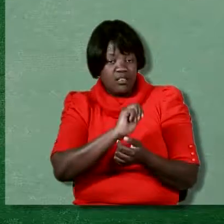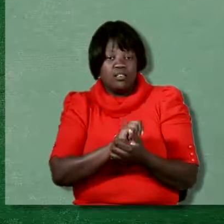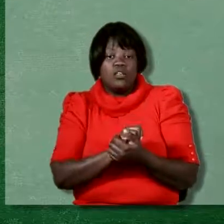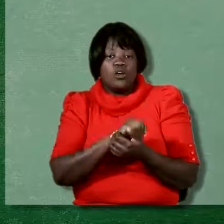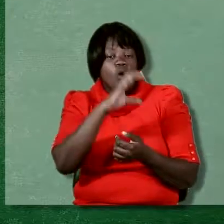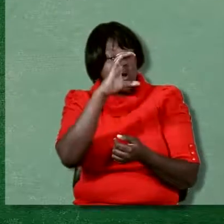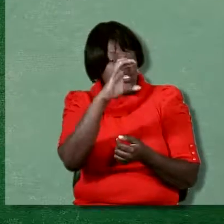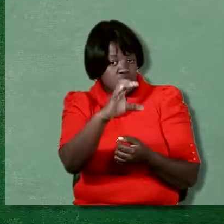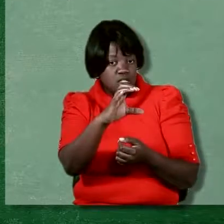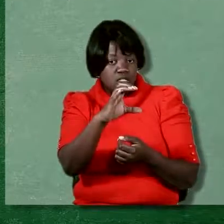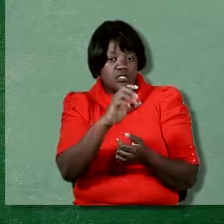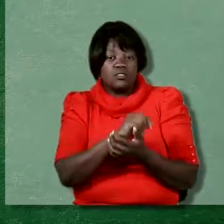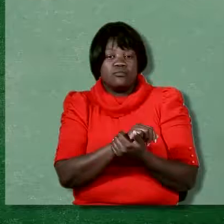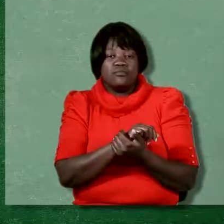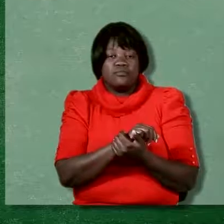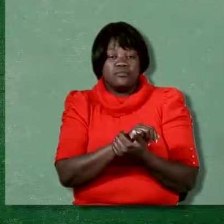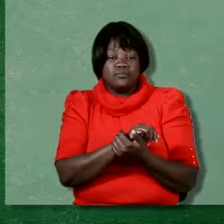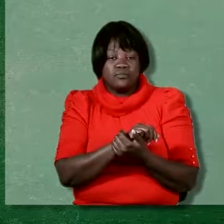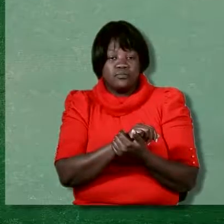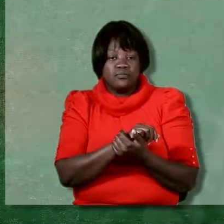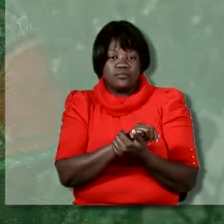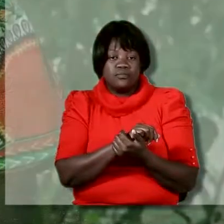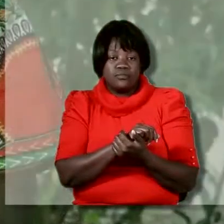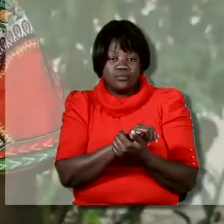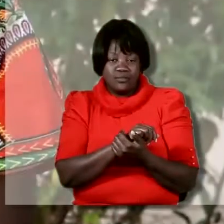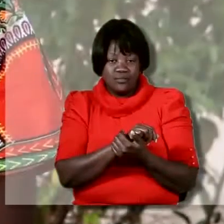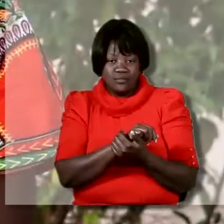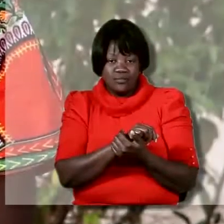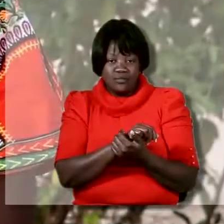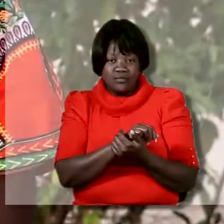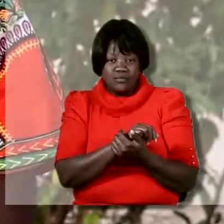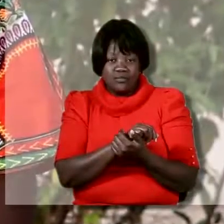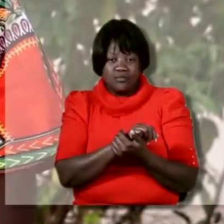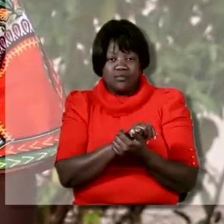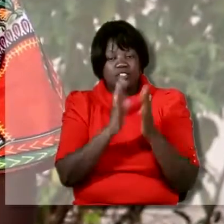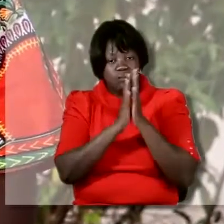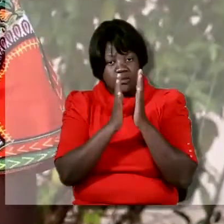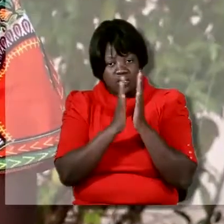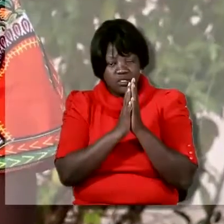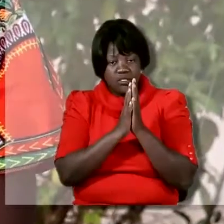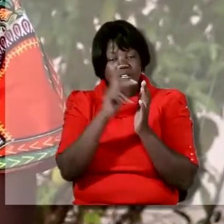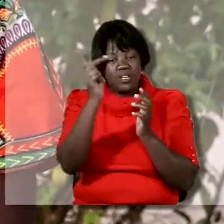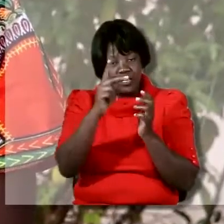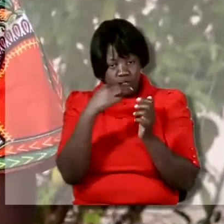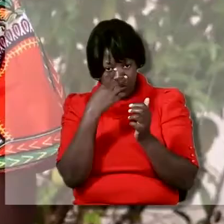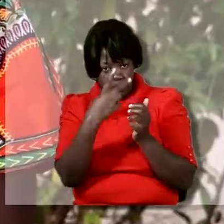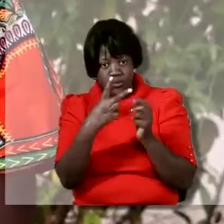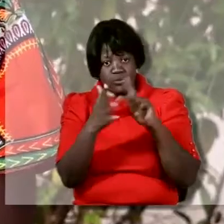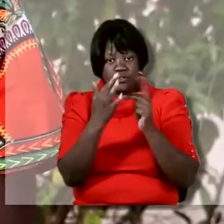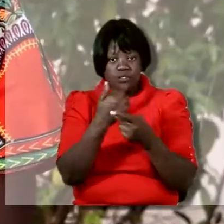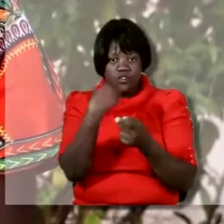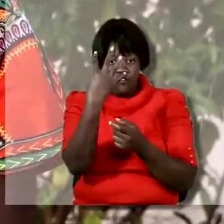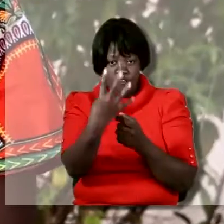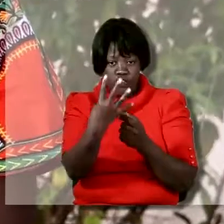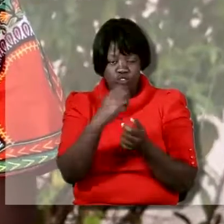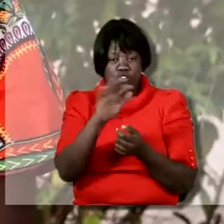would help, or C, you are late, Calvin? We're looking forward to getting your SMS, and please join us next time for Lesson 4.